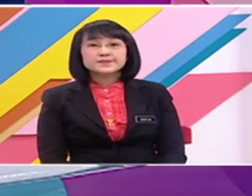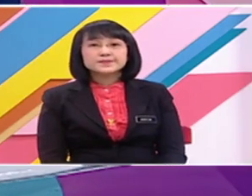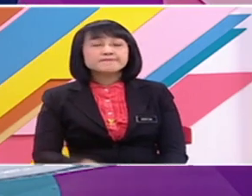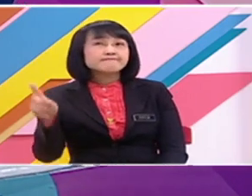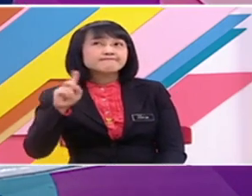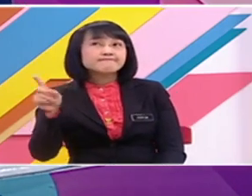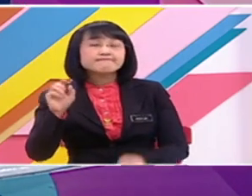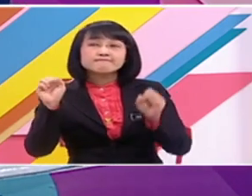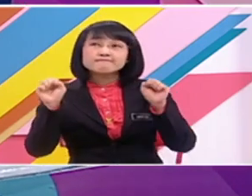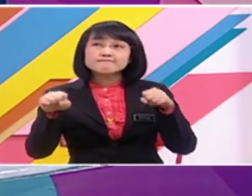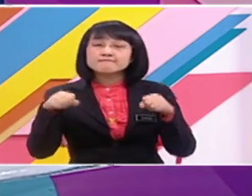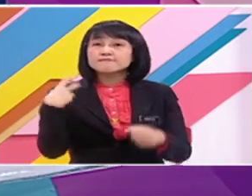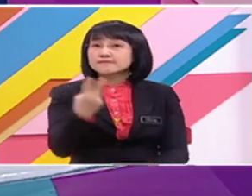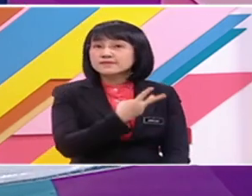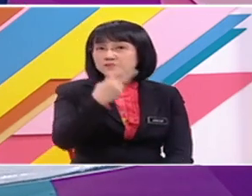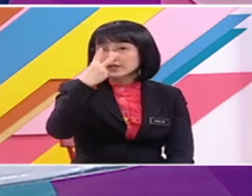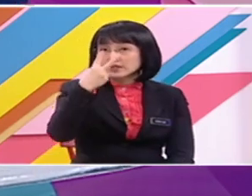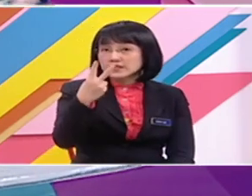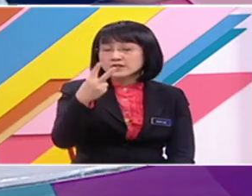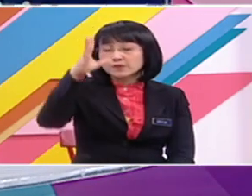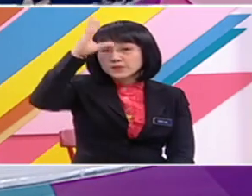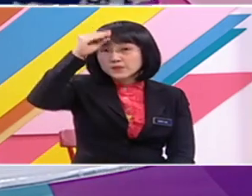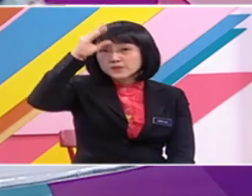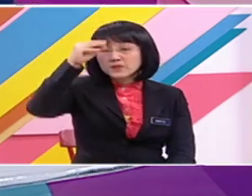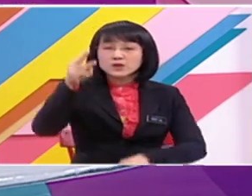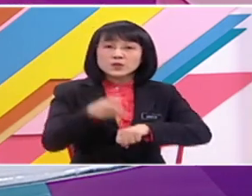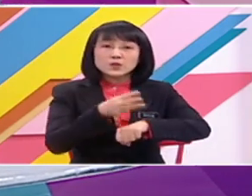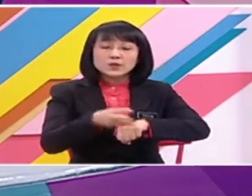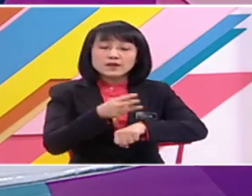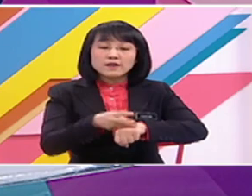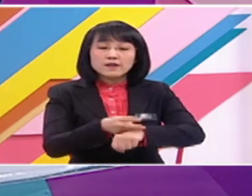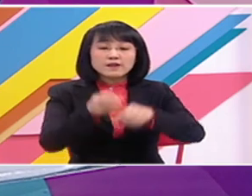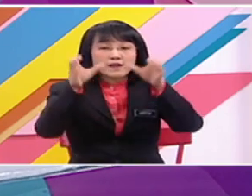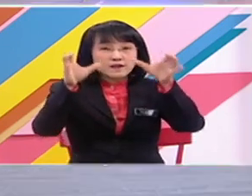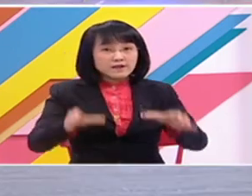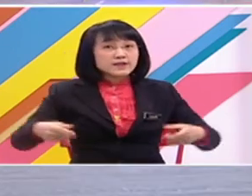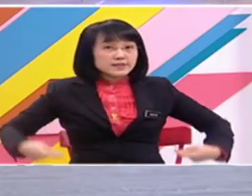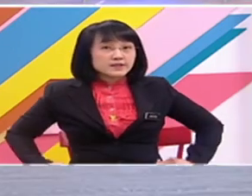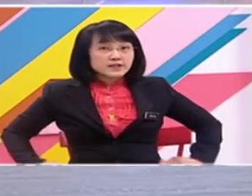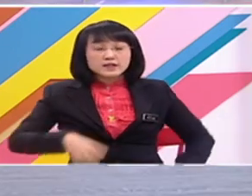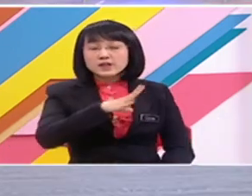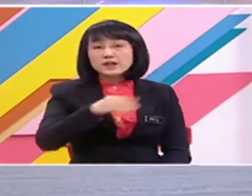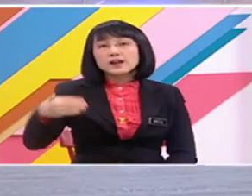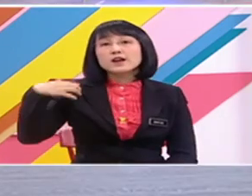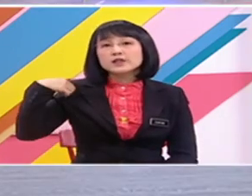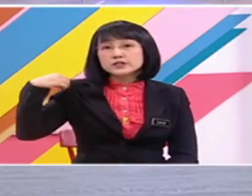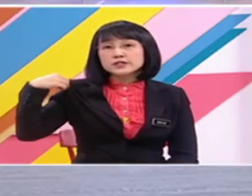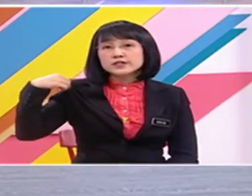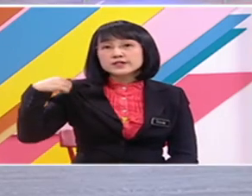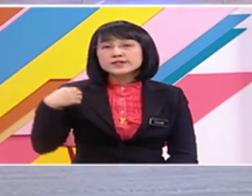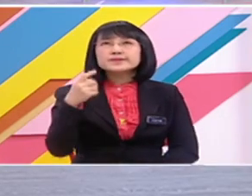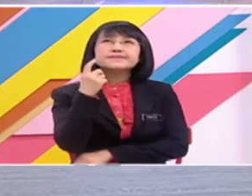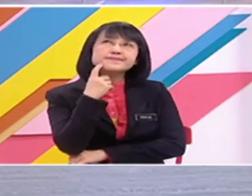we see the boys wearing trousers and shirt? I think in school,